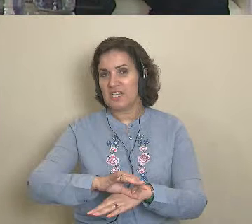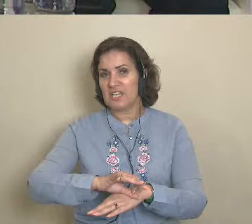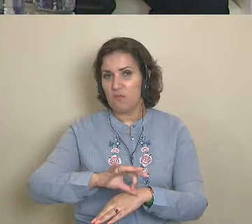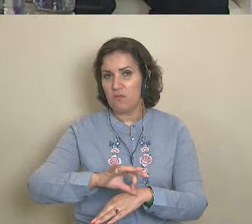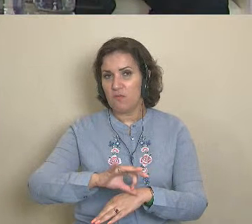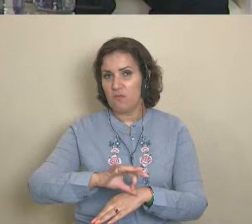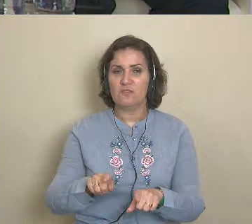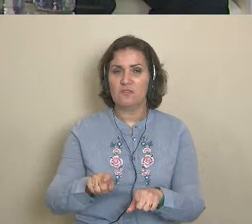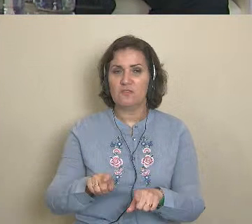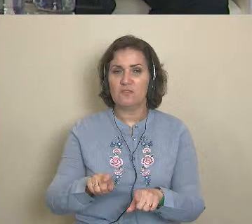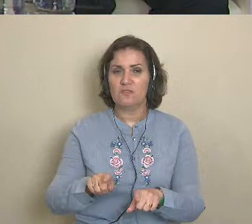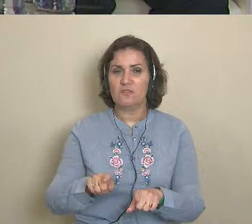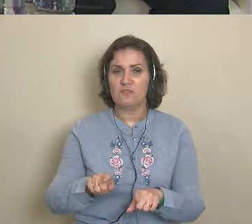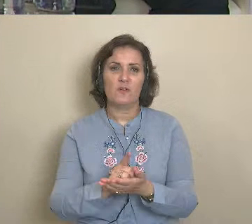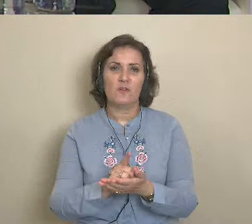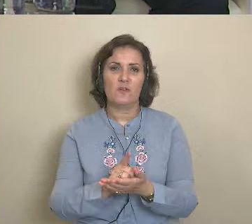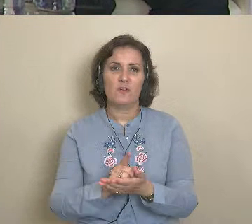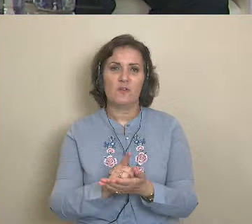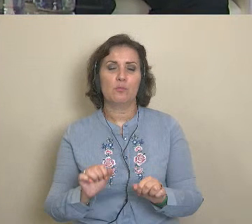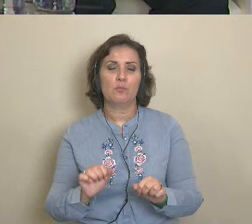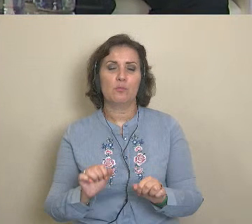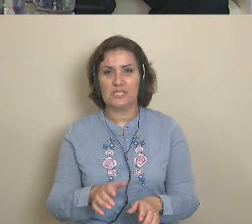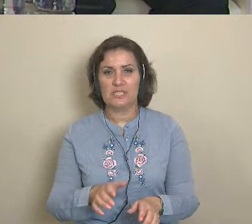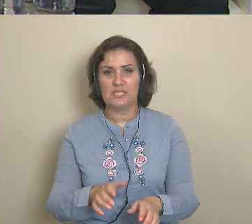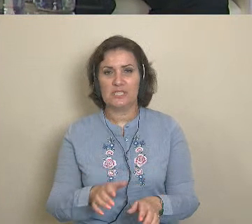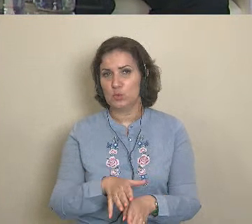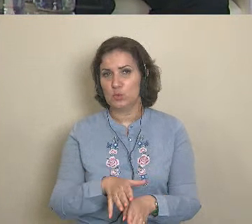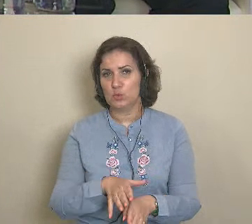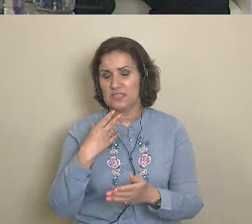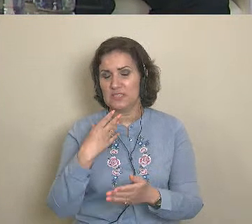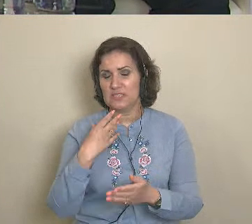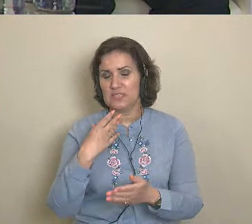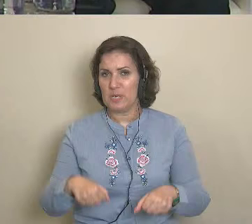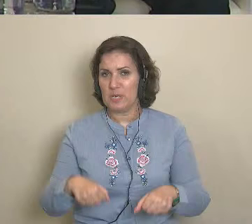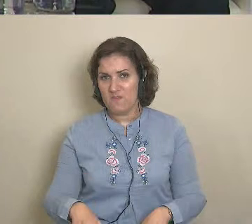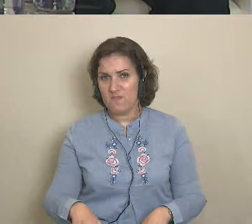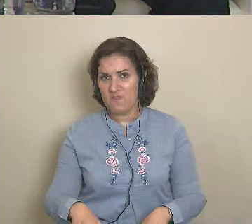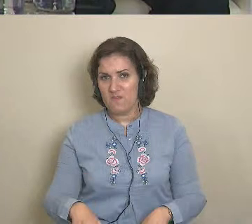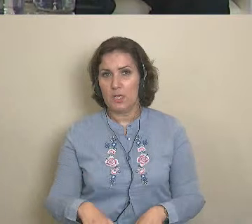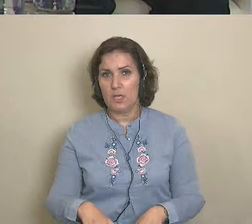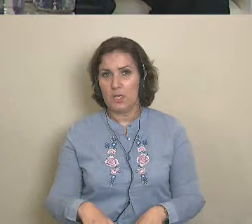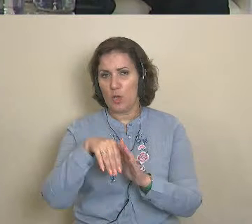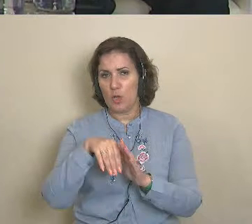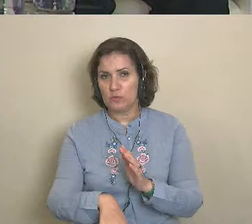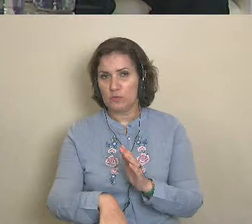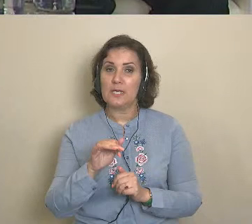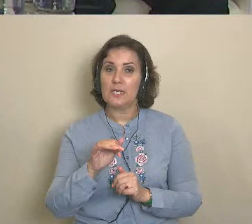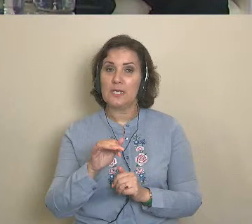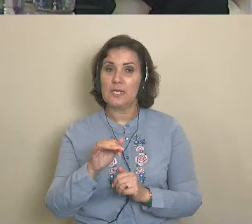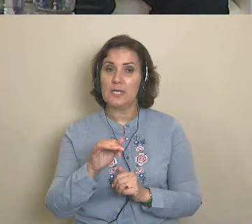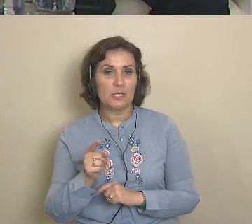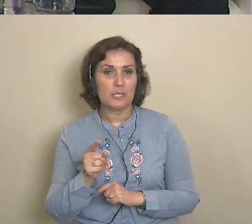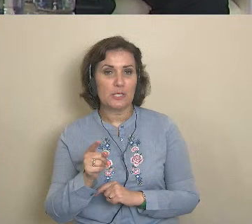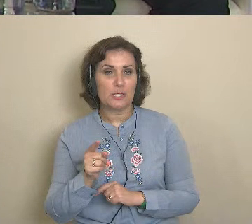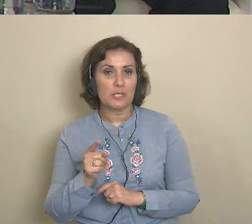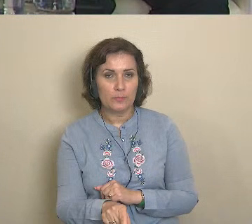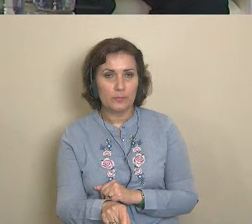who have some features of being infected have to have an opportunity to